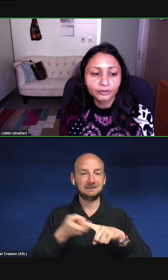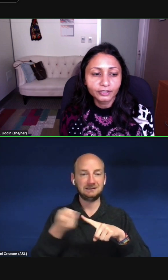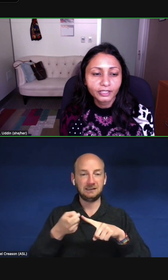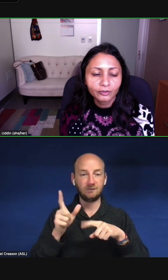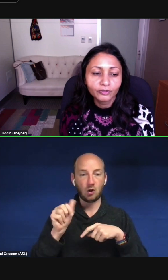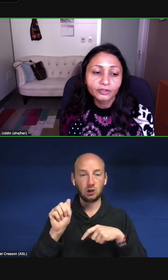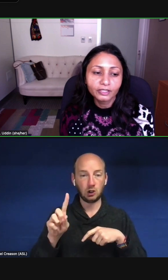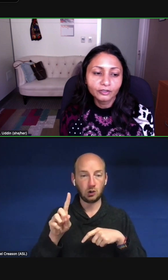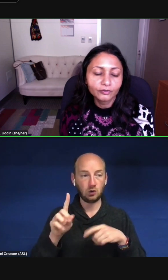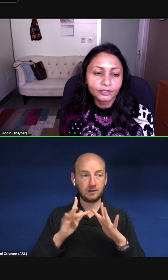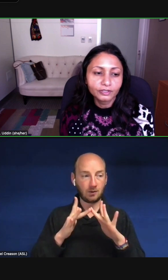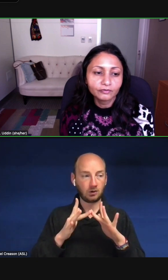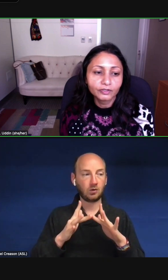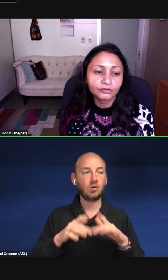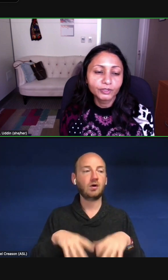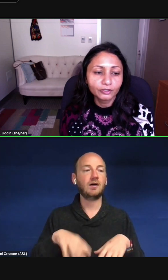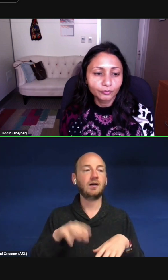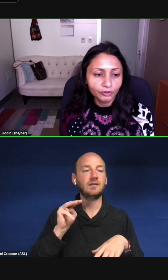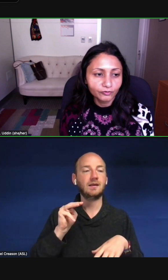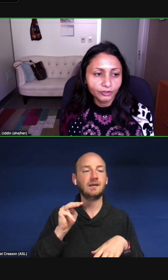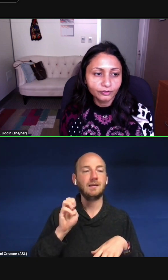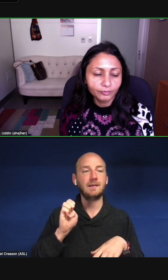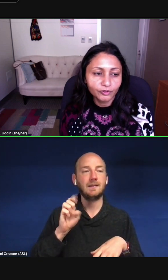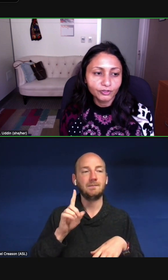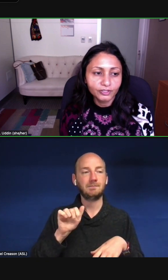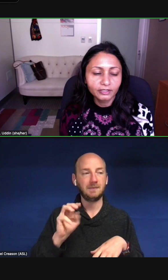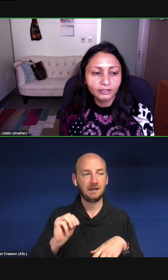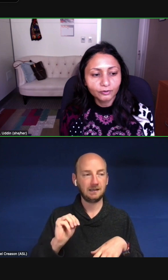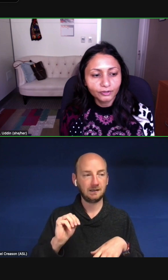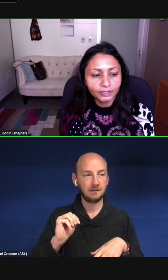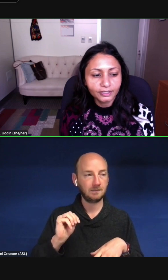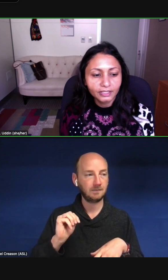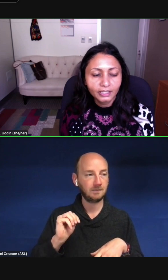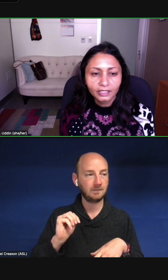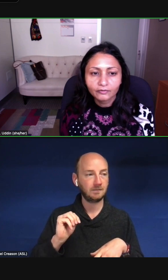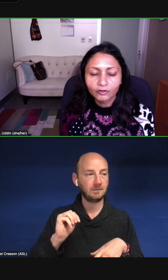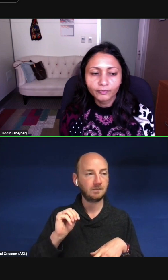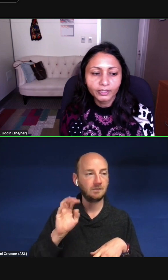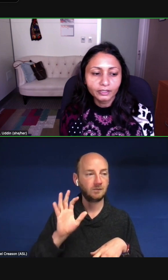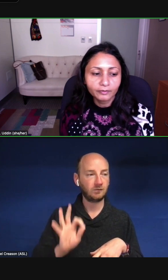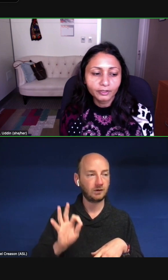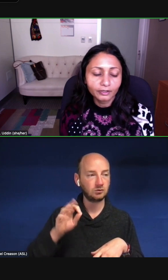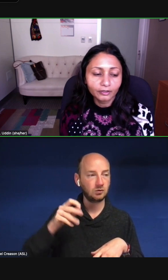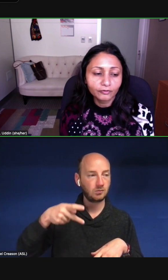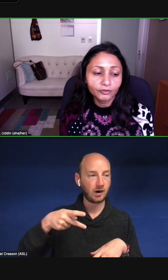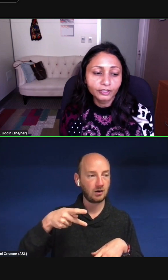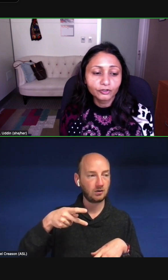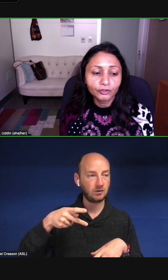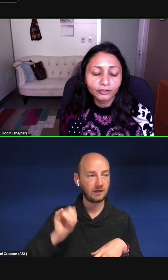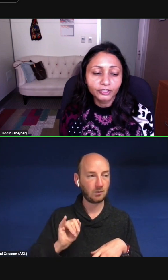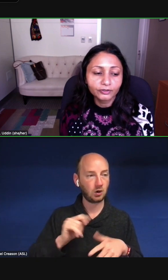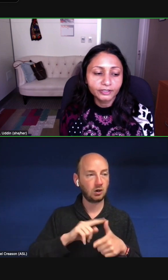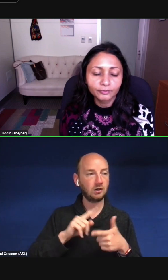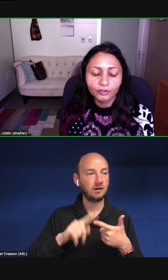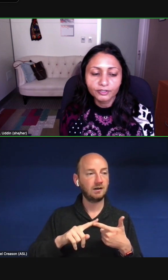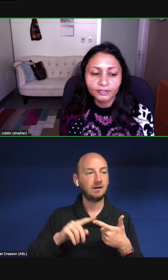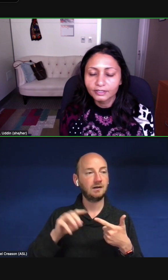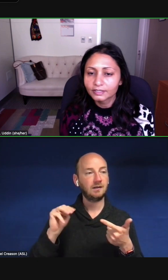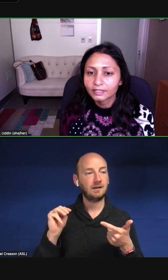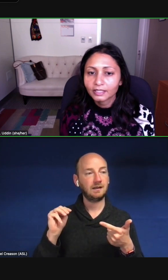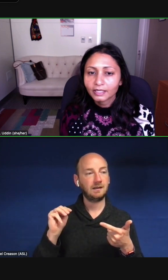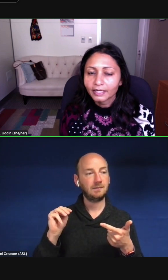frontoparietal network with key nodes in ventromedial, prefrontal, and posterior cingulate cortex involved often in internally